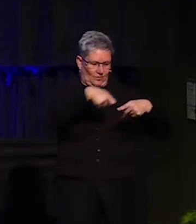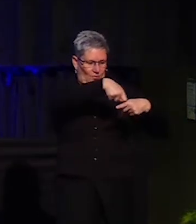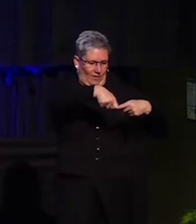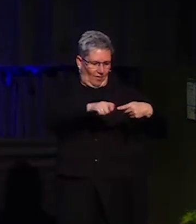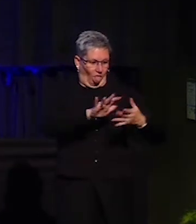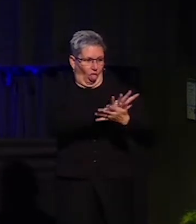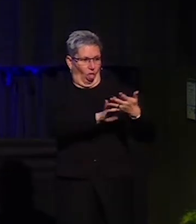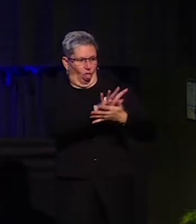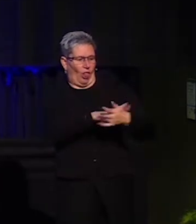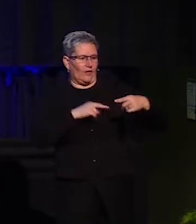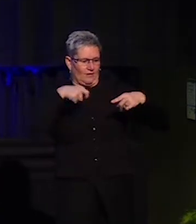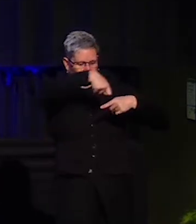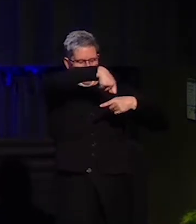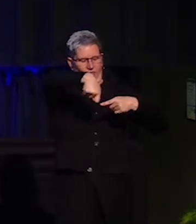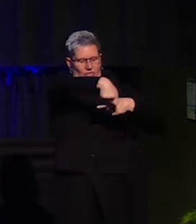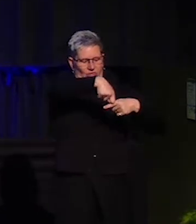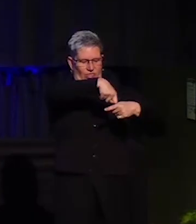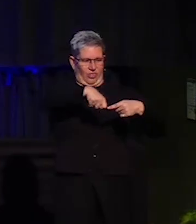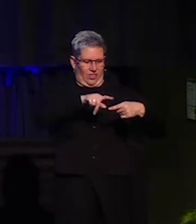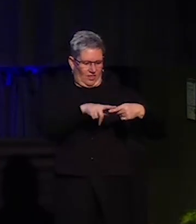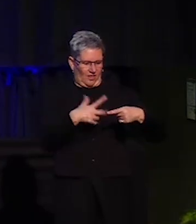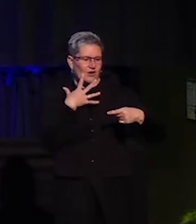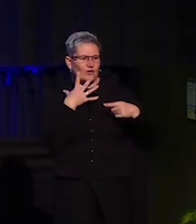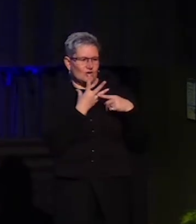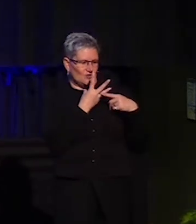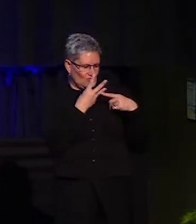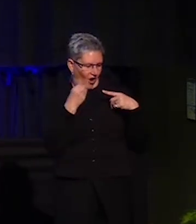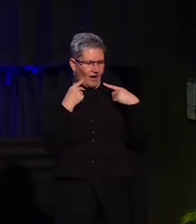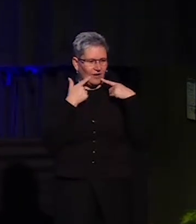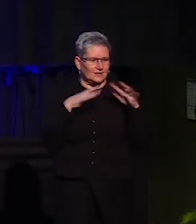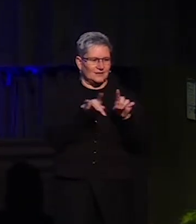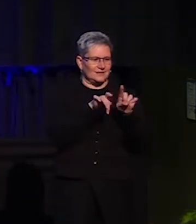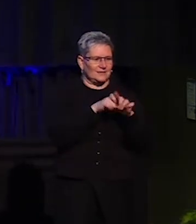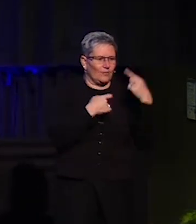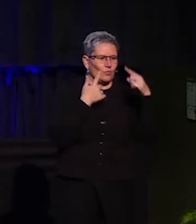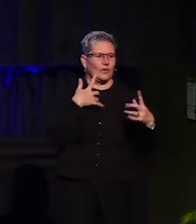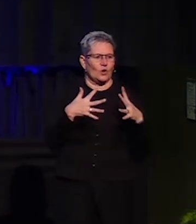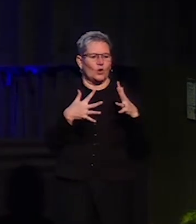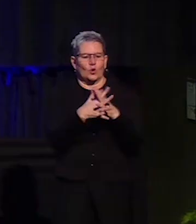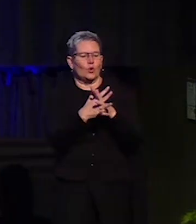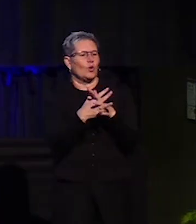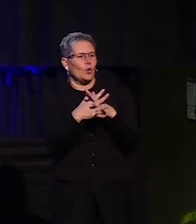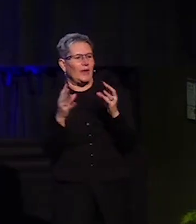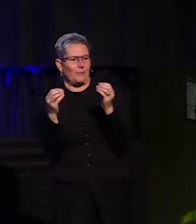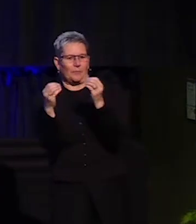of messy. I think it's one of those things that once dried on is only comparable to dried Weet-Bix in terms of getting